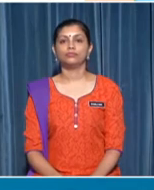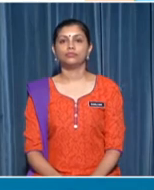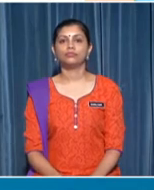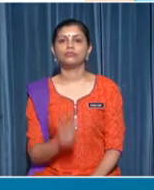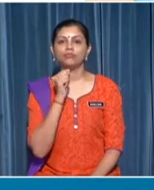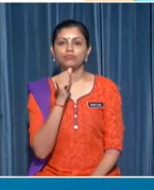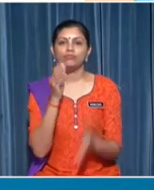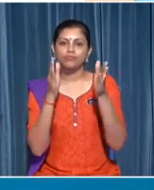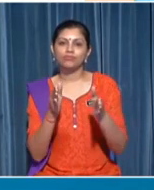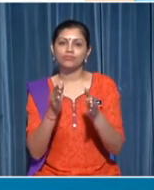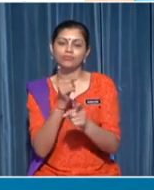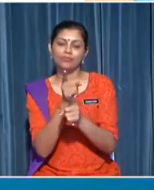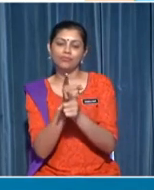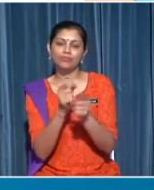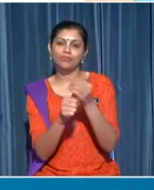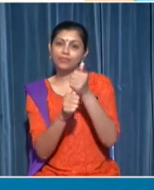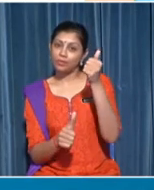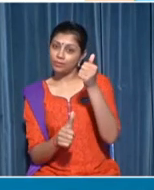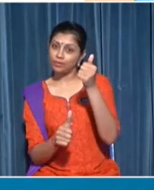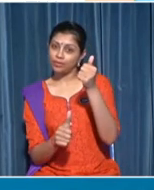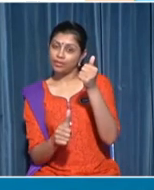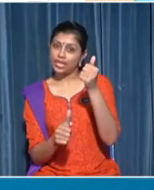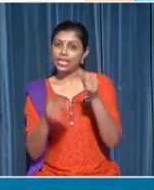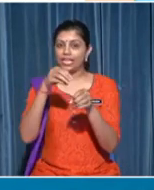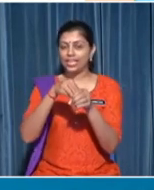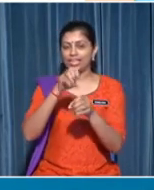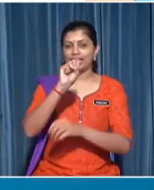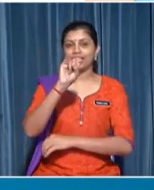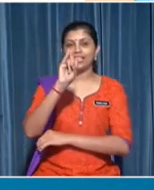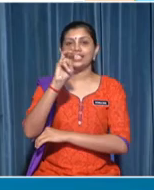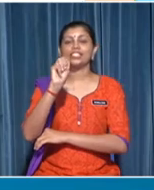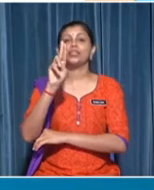mean. Are you ready for that, boys and girls?